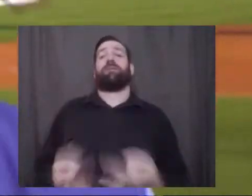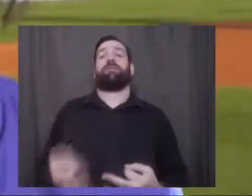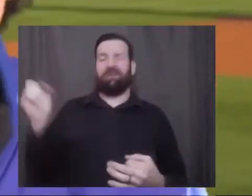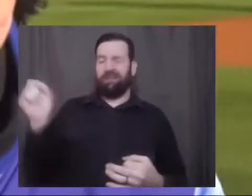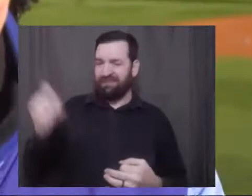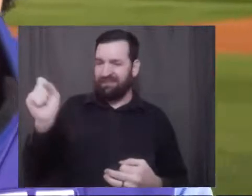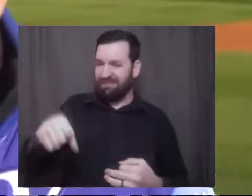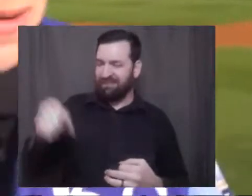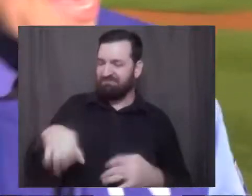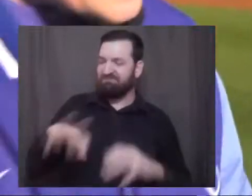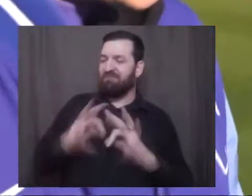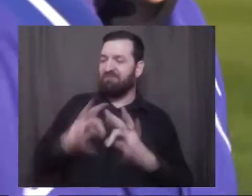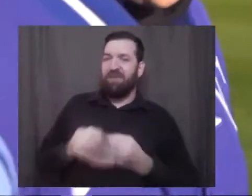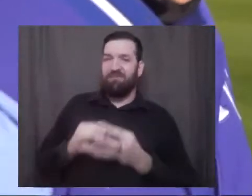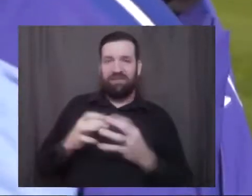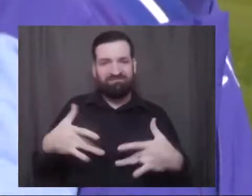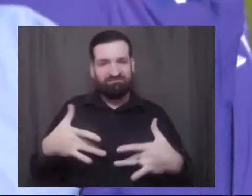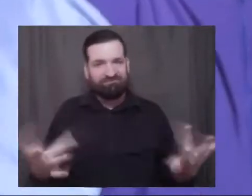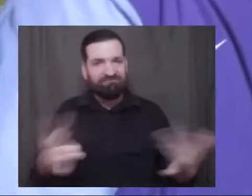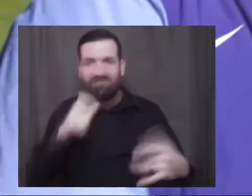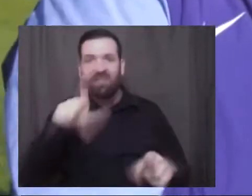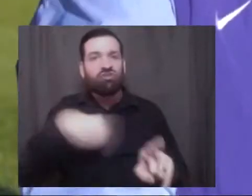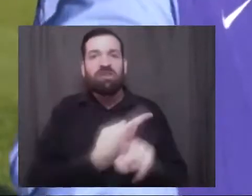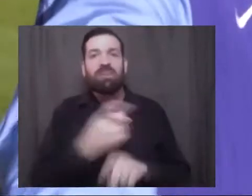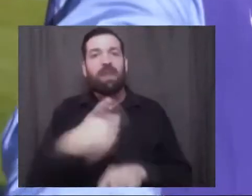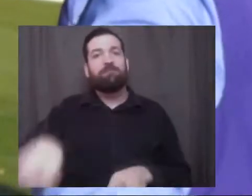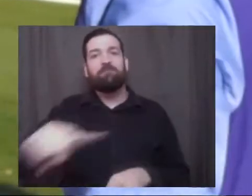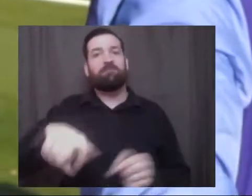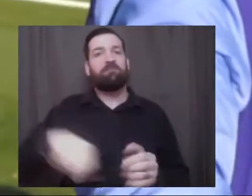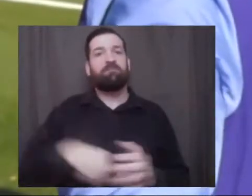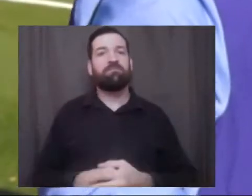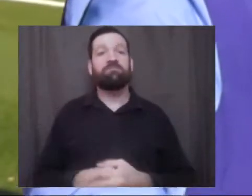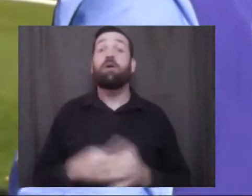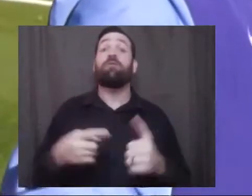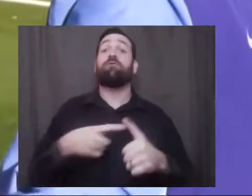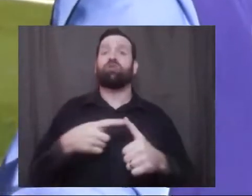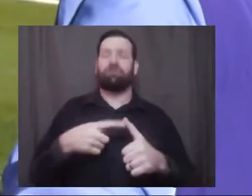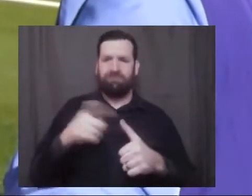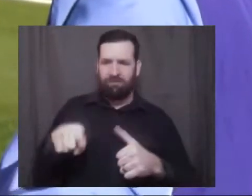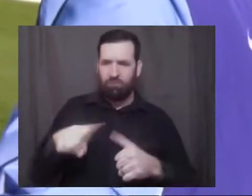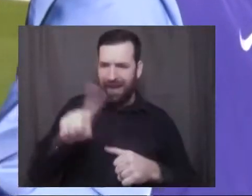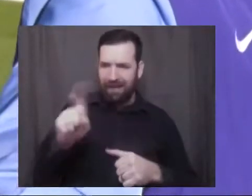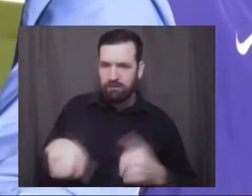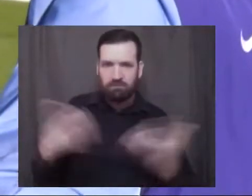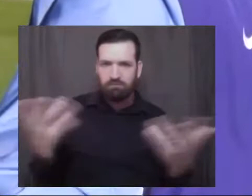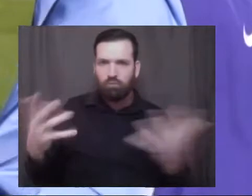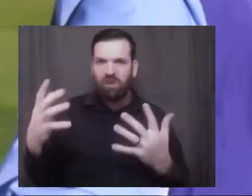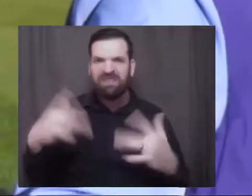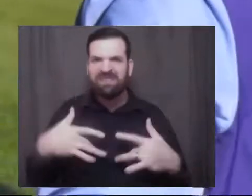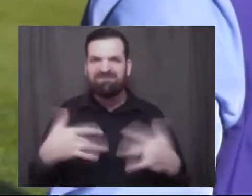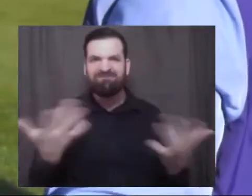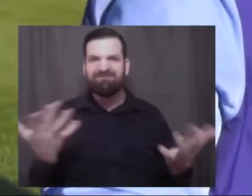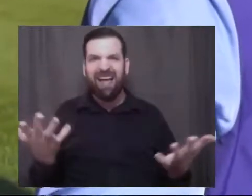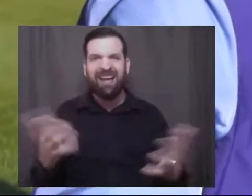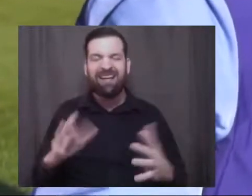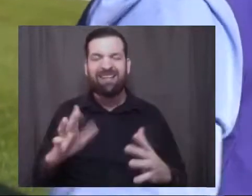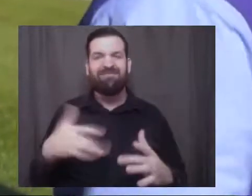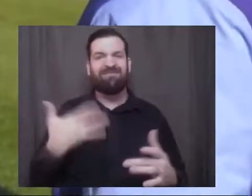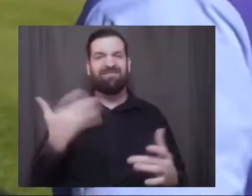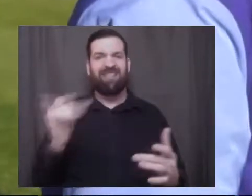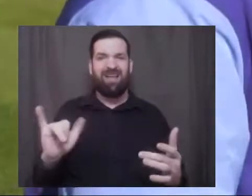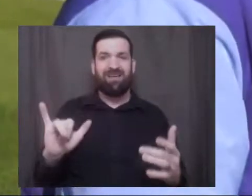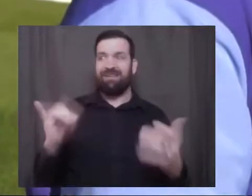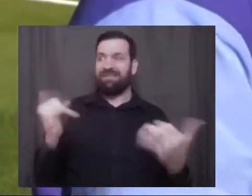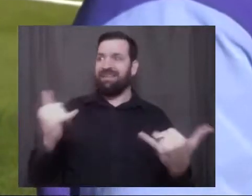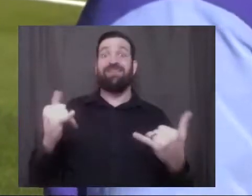It is not just them. So, just well, first of all, I have to ask, what's it like just to be down here? You know, just today is the day. It comes around